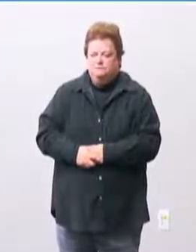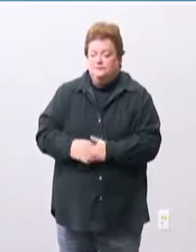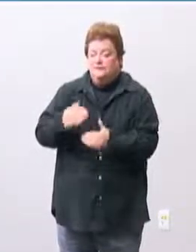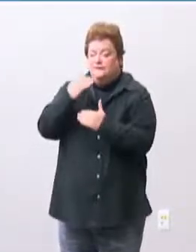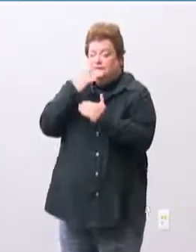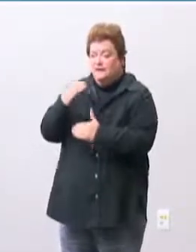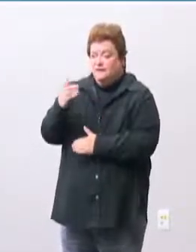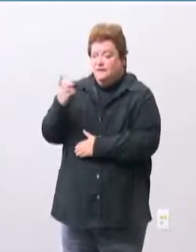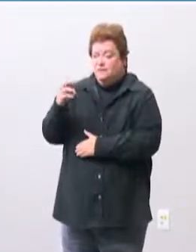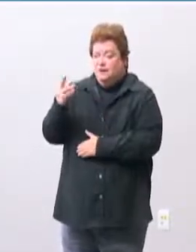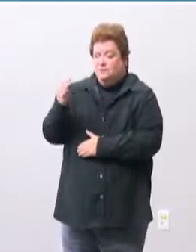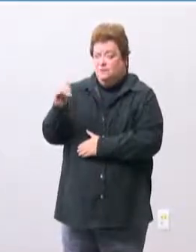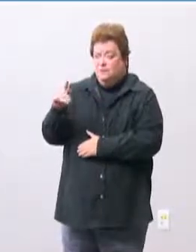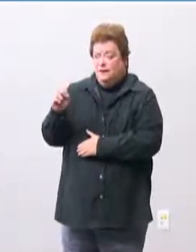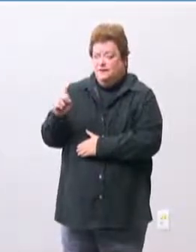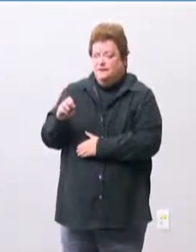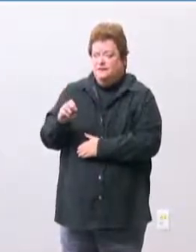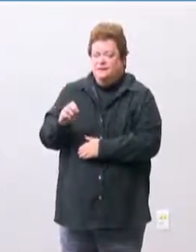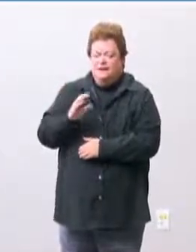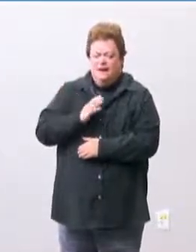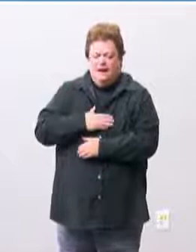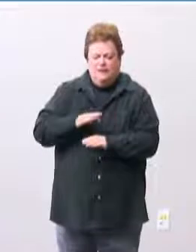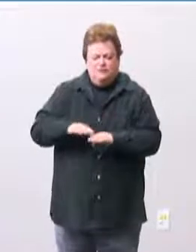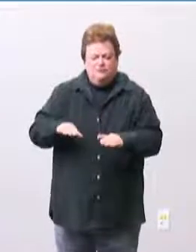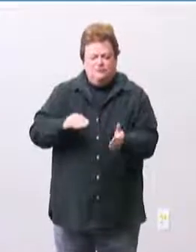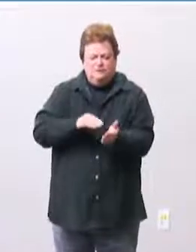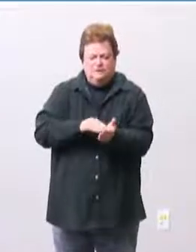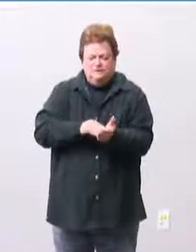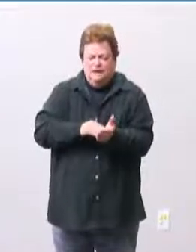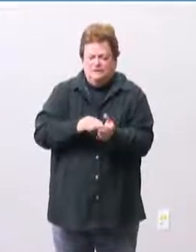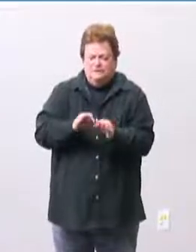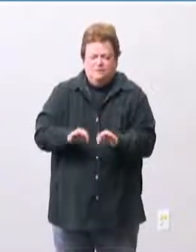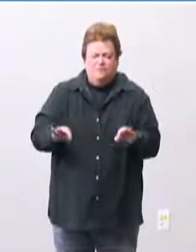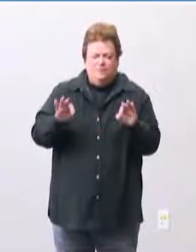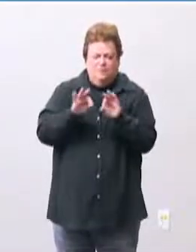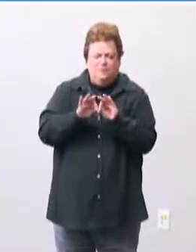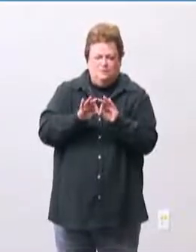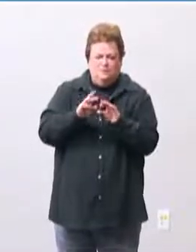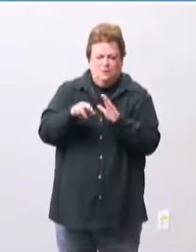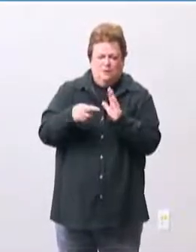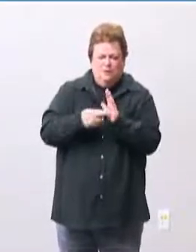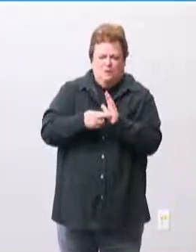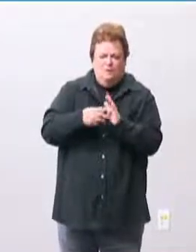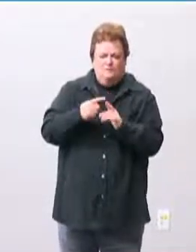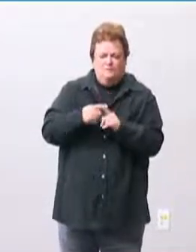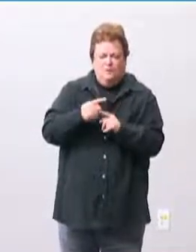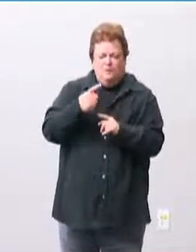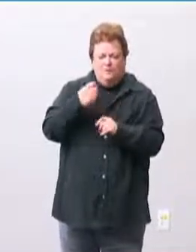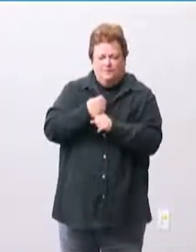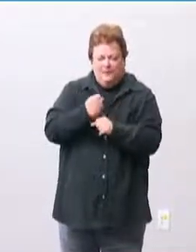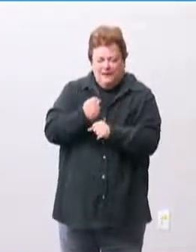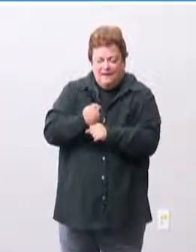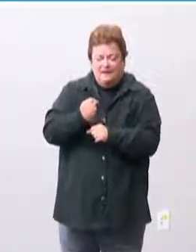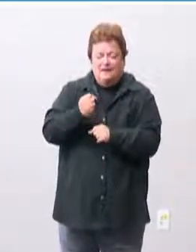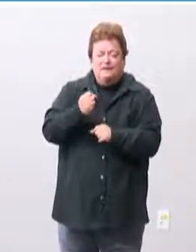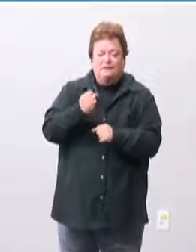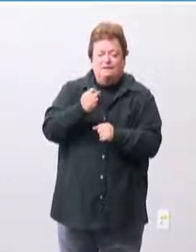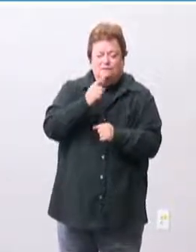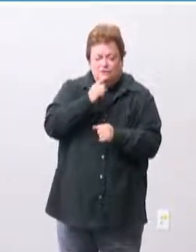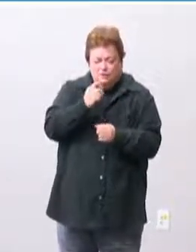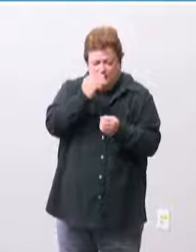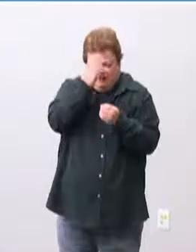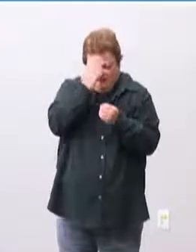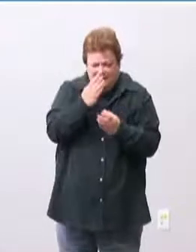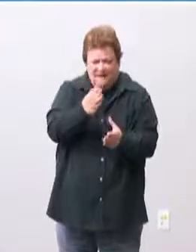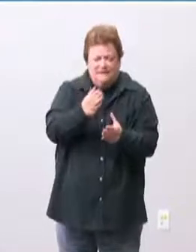Thank you, Dr. White. Our pediatricians play an important role in sharing factual health information with parents